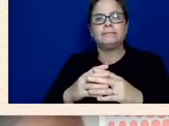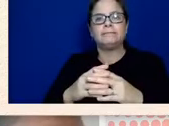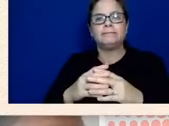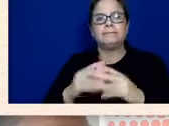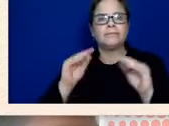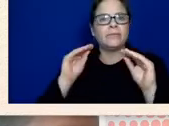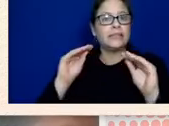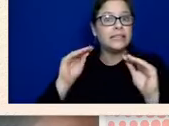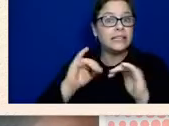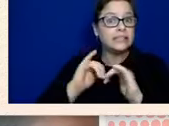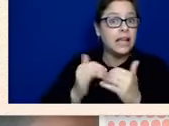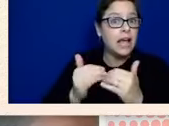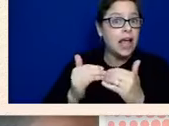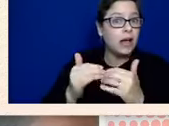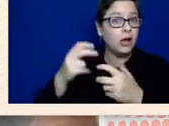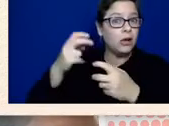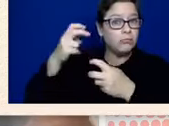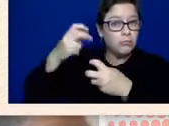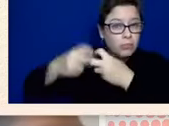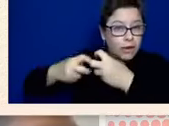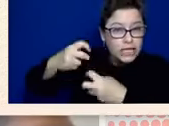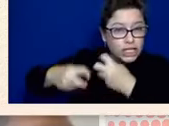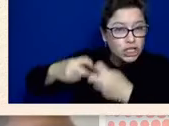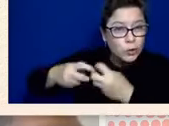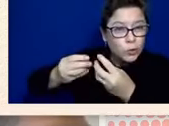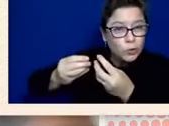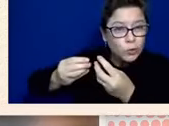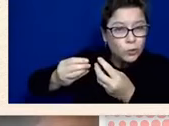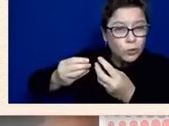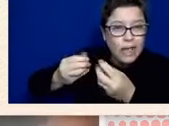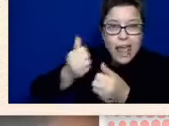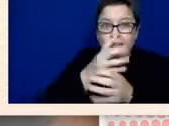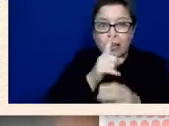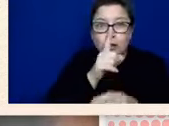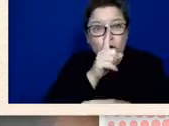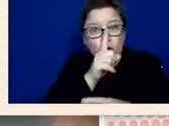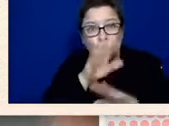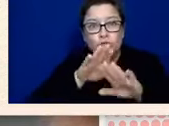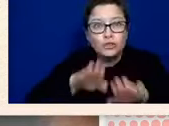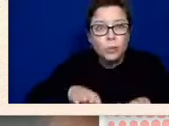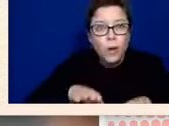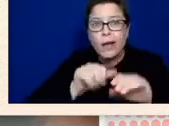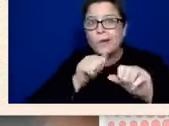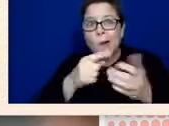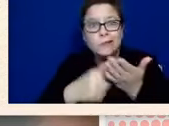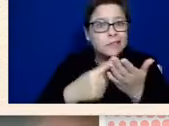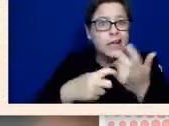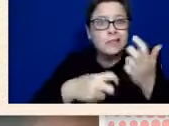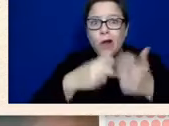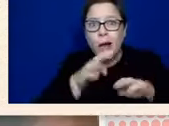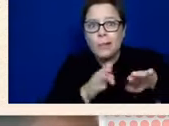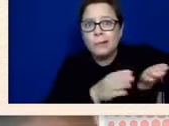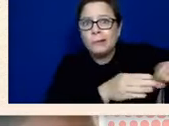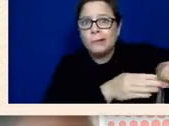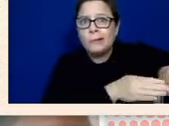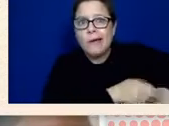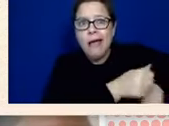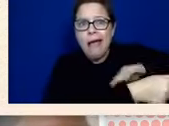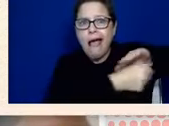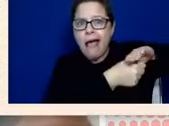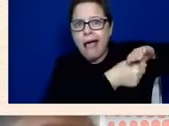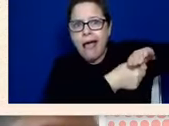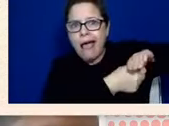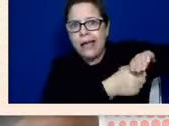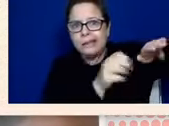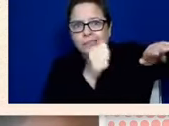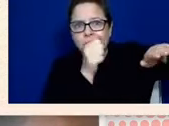the issues that are going on and not try to keep things so hush hush and try to hide things, like